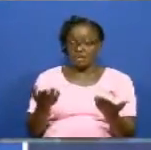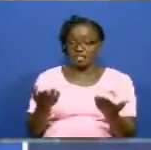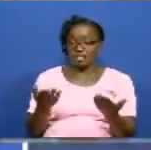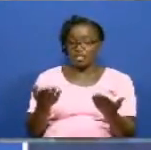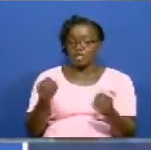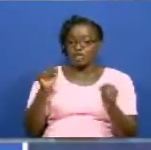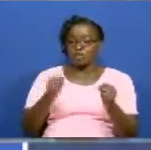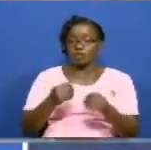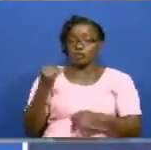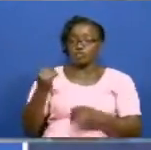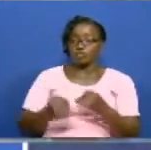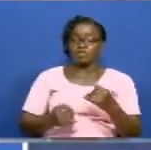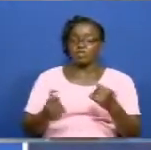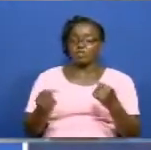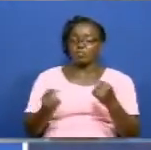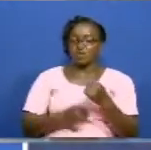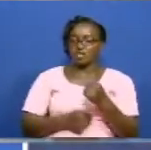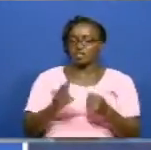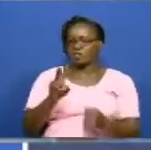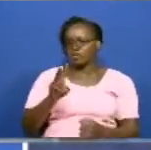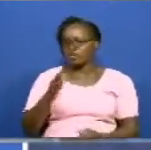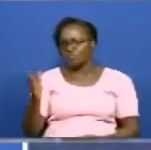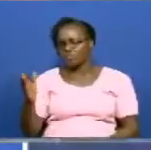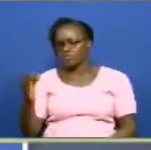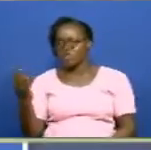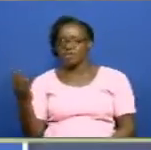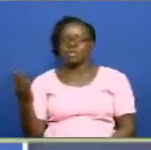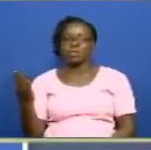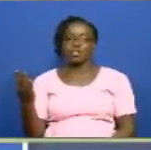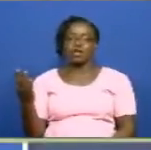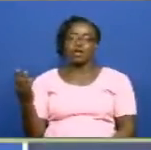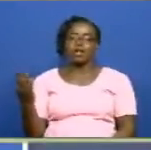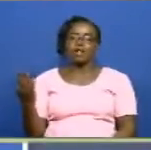maybe 2 or 3 months ahead of the scheduled June 2022.